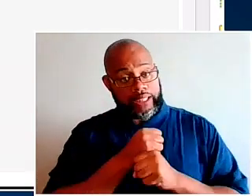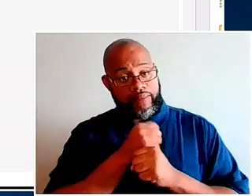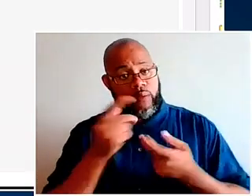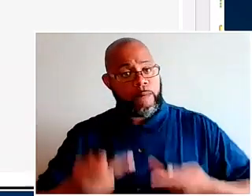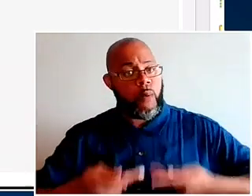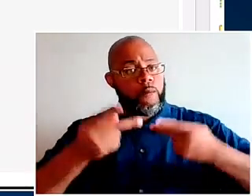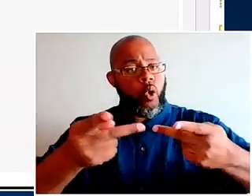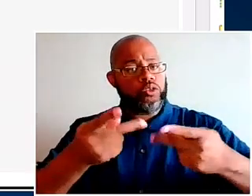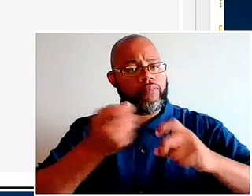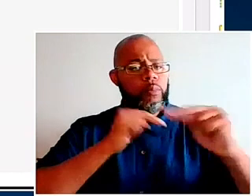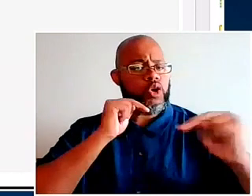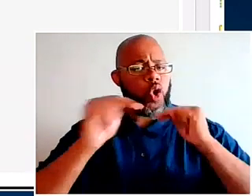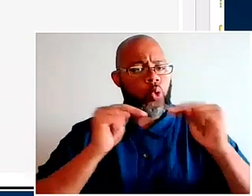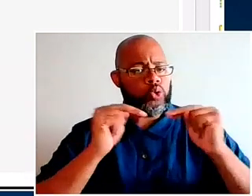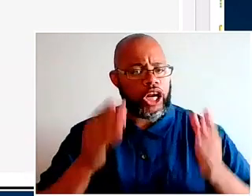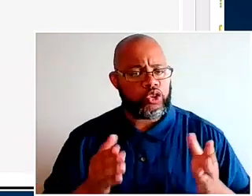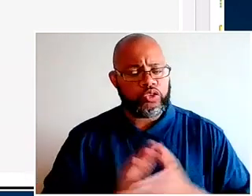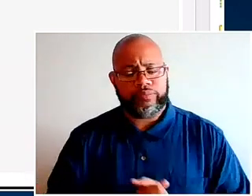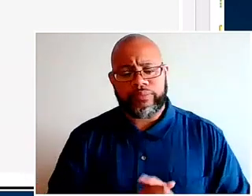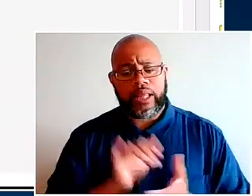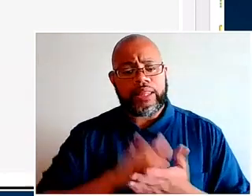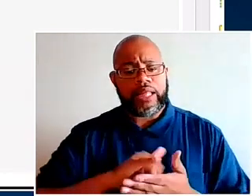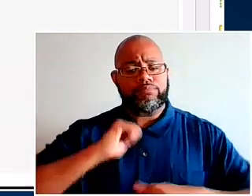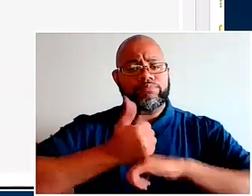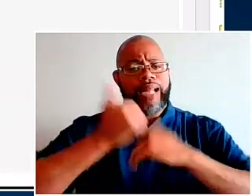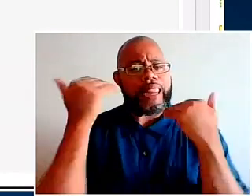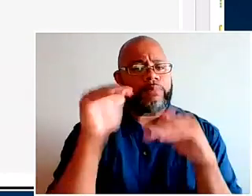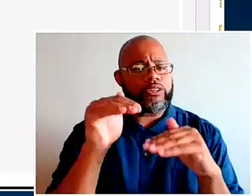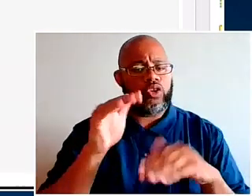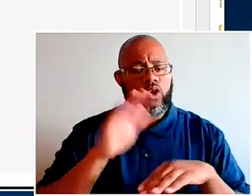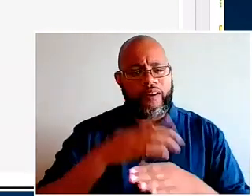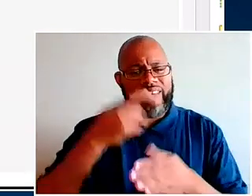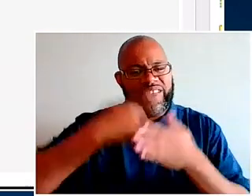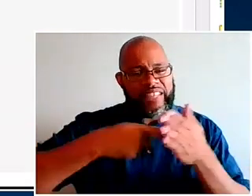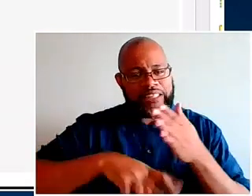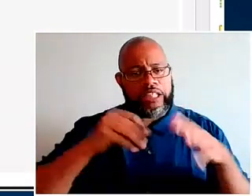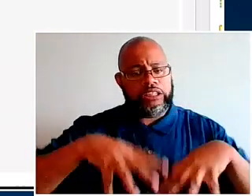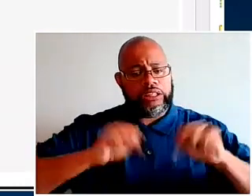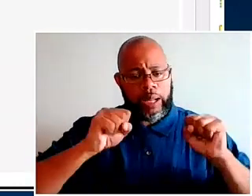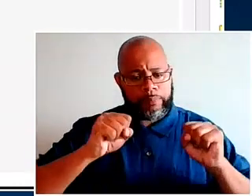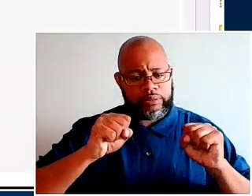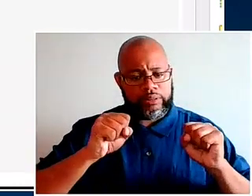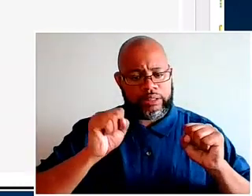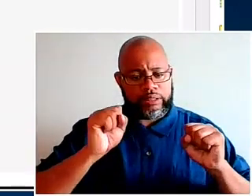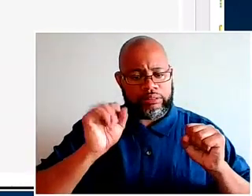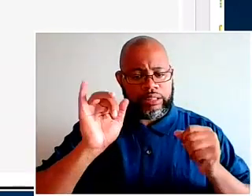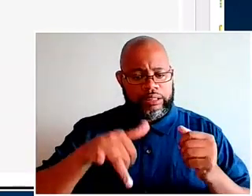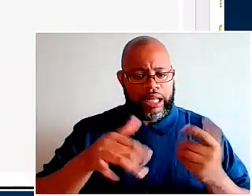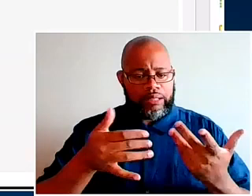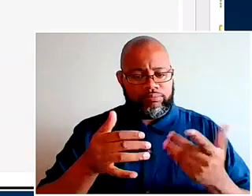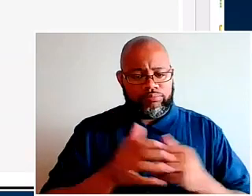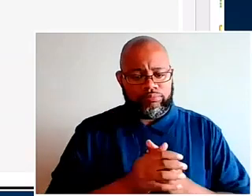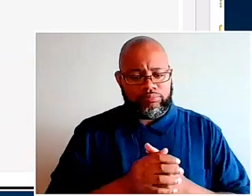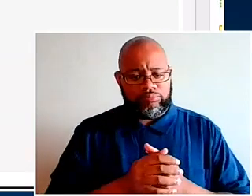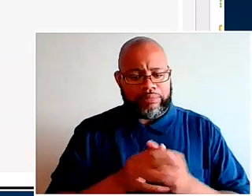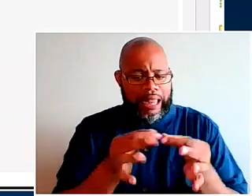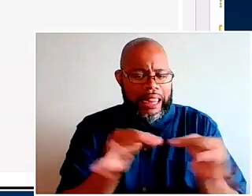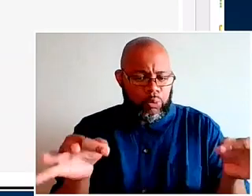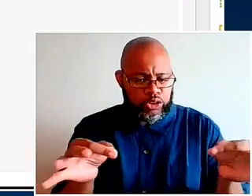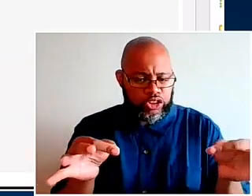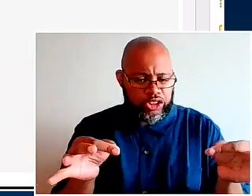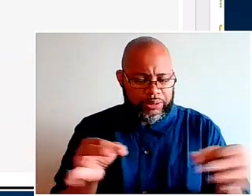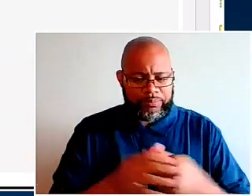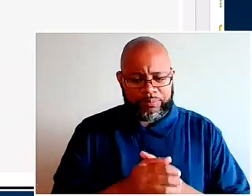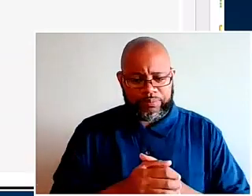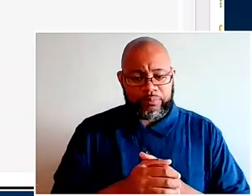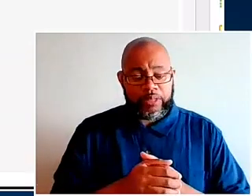from negotiators that placed limitations on fees and adopted some of the language directly, others in modified form. The department